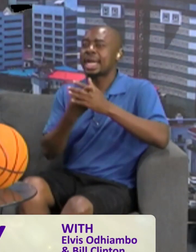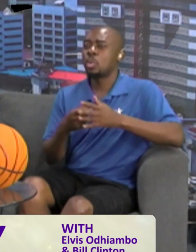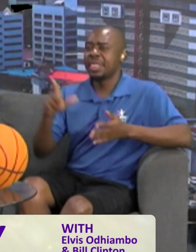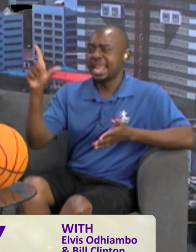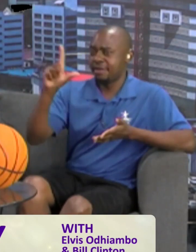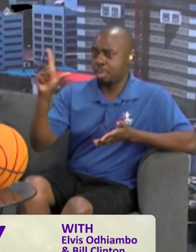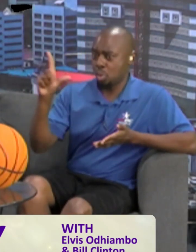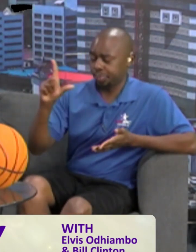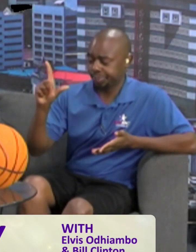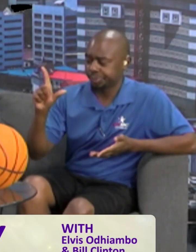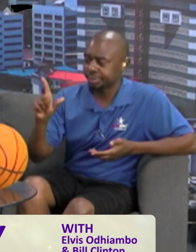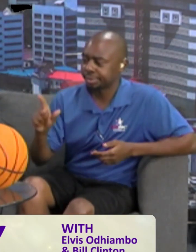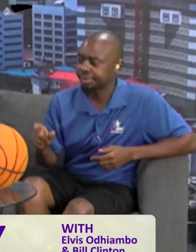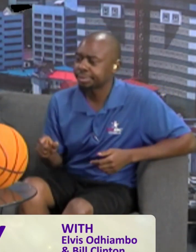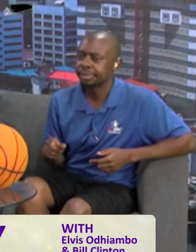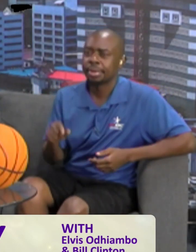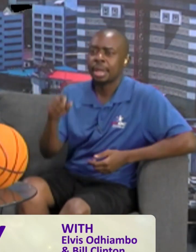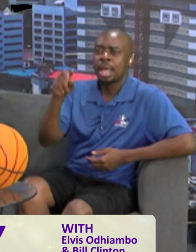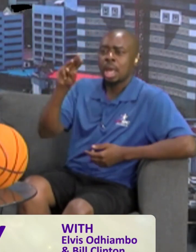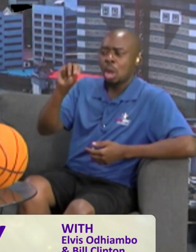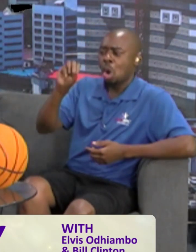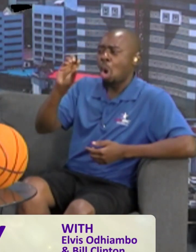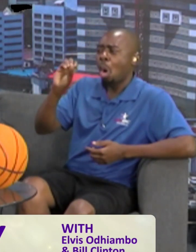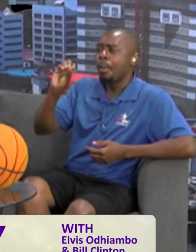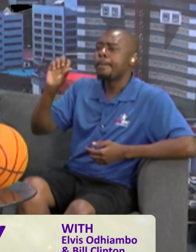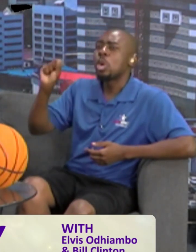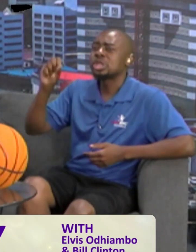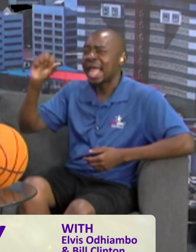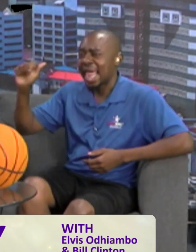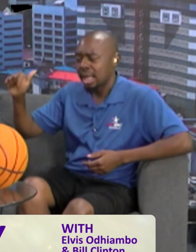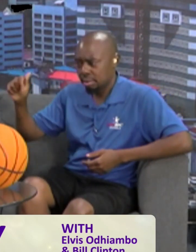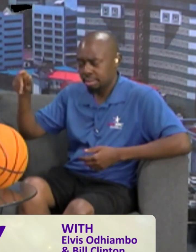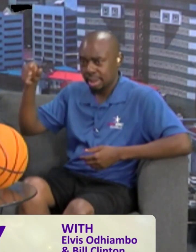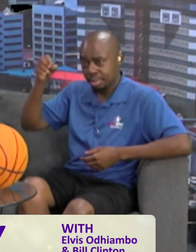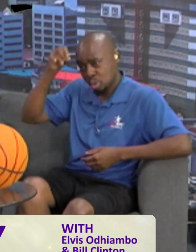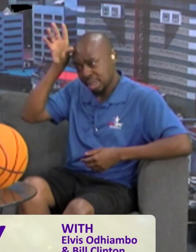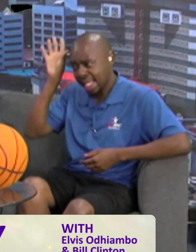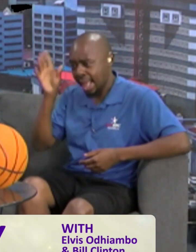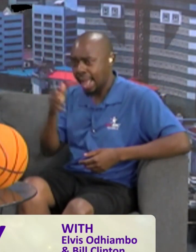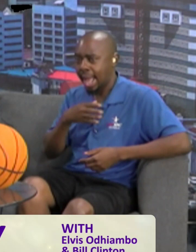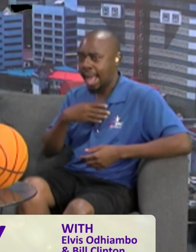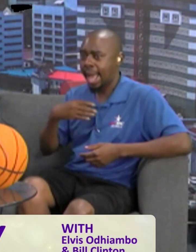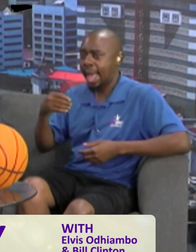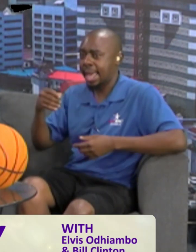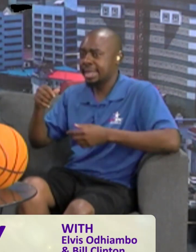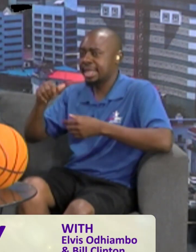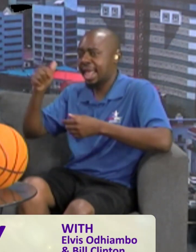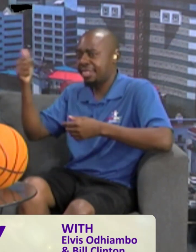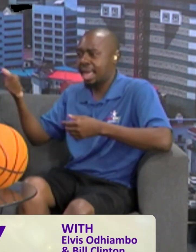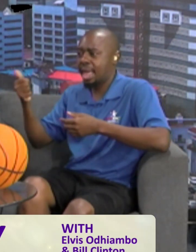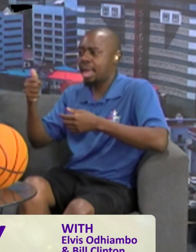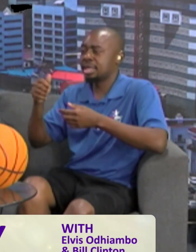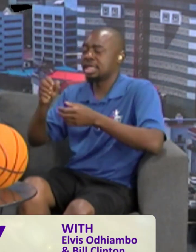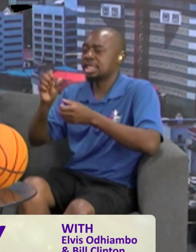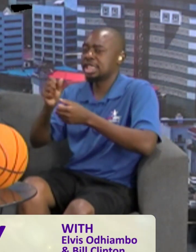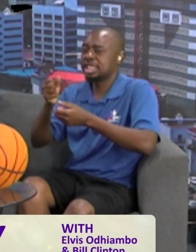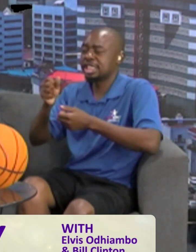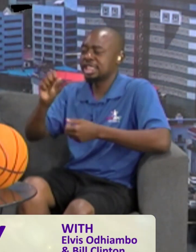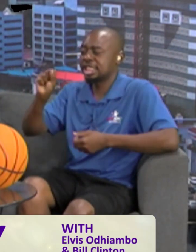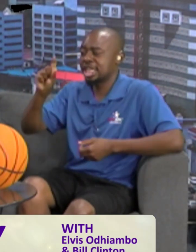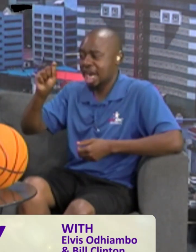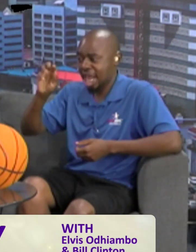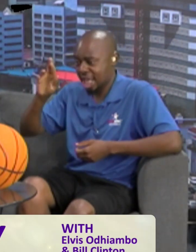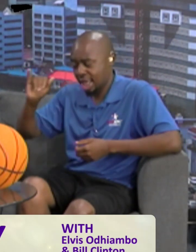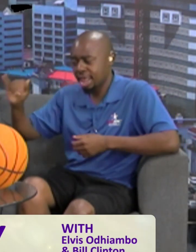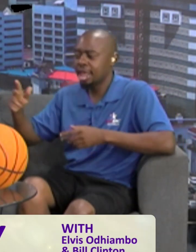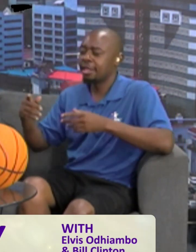Okay, now I want to start with Liverpool. Right. Mo Salah, their player Mo Salah, and the